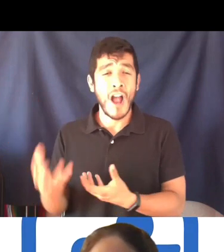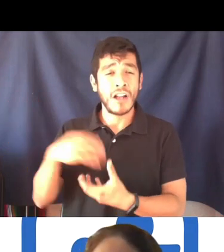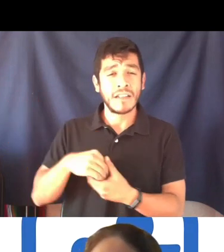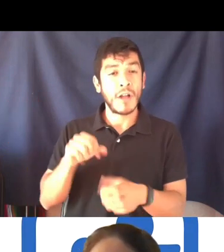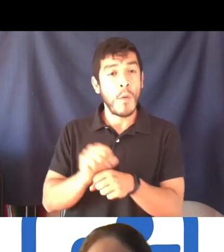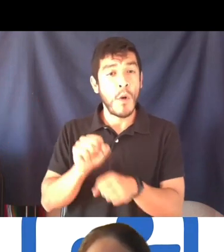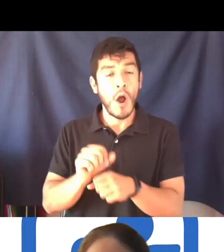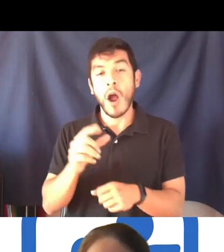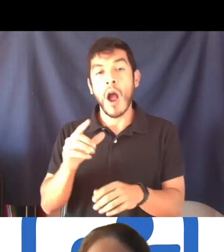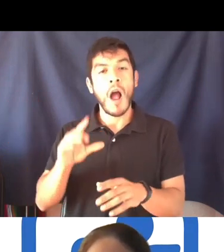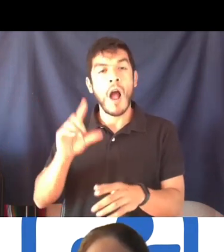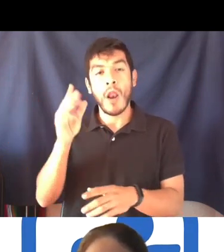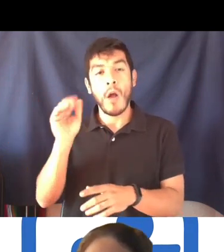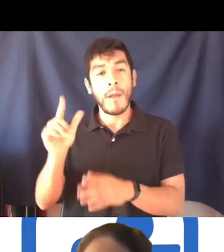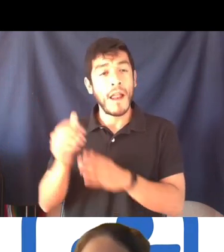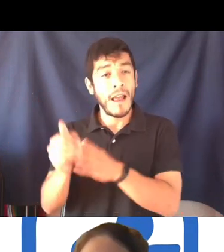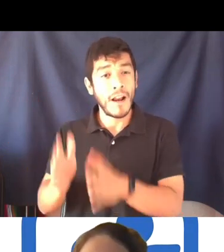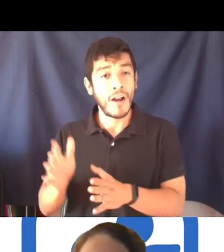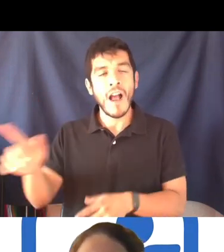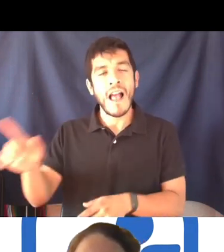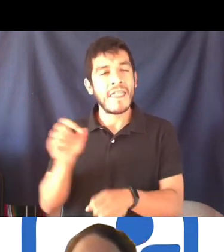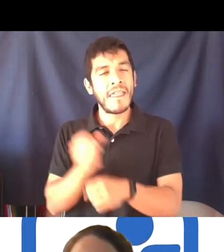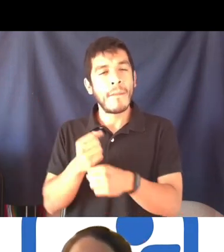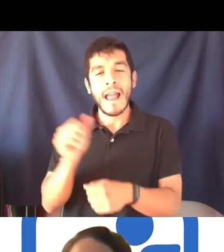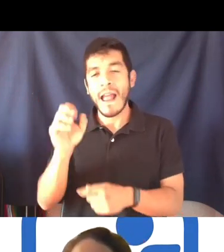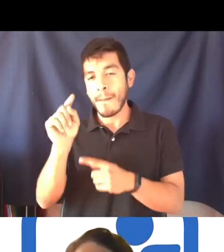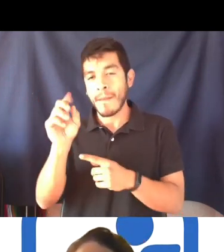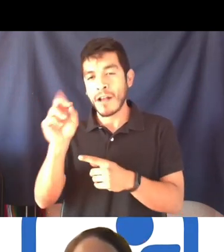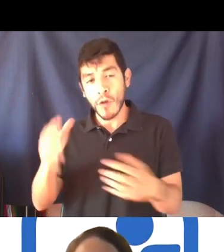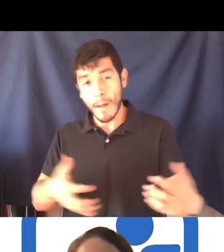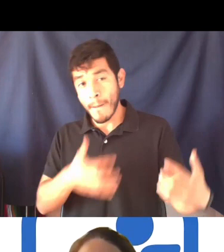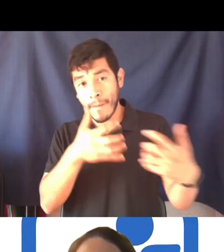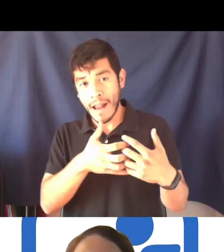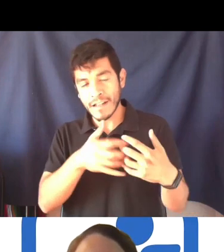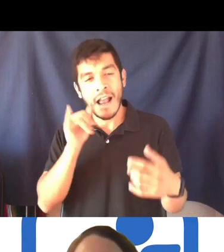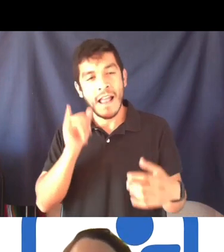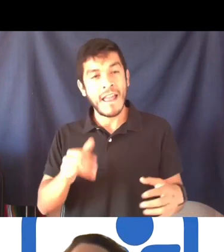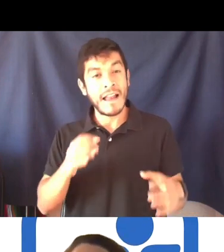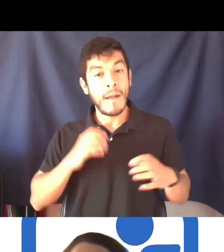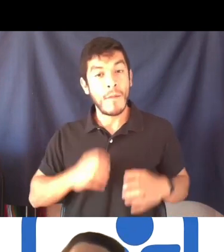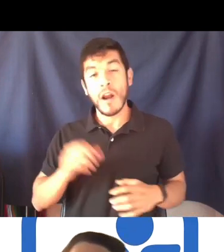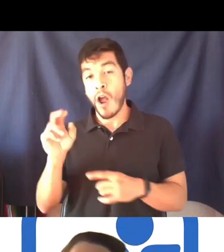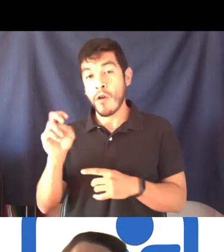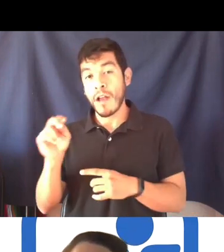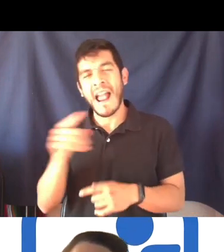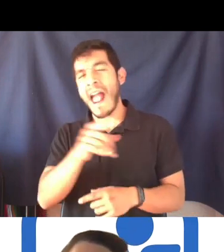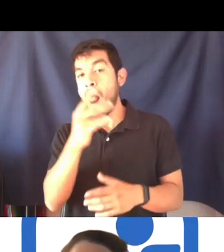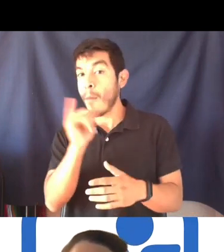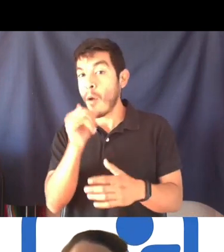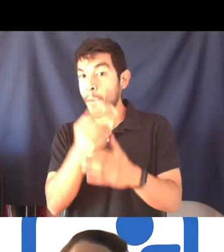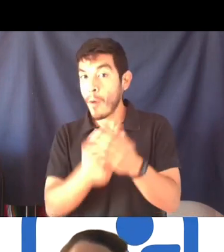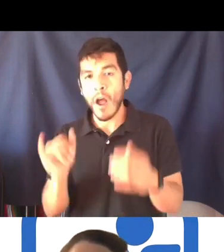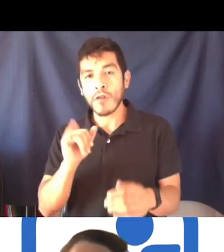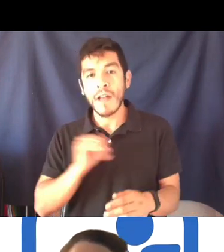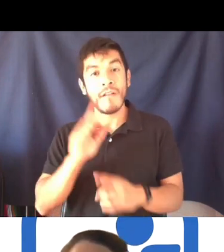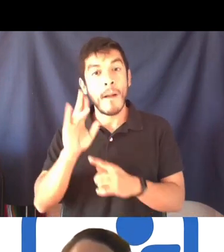embed a mentor match in their employment arena that's not the supervisor, and a buddy. And the buddy is another employee